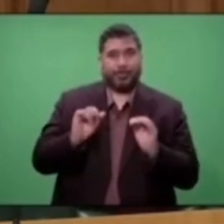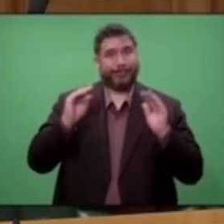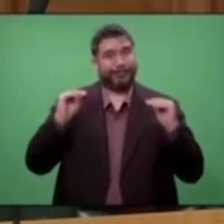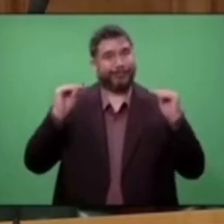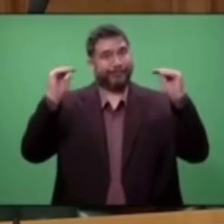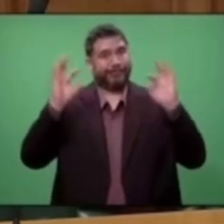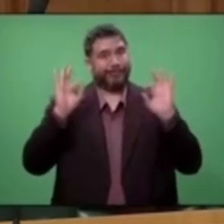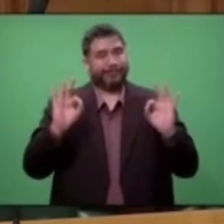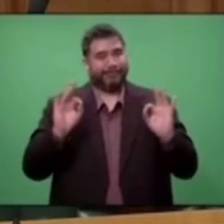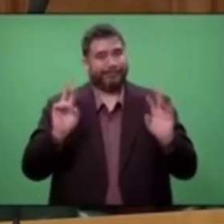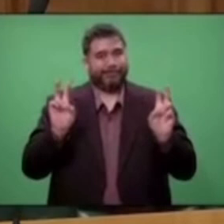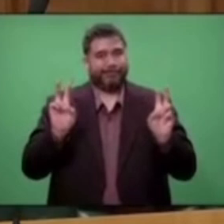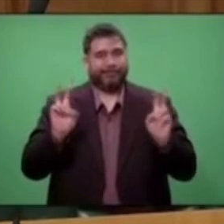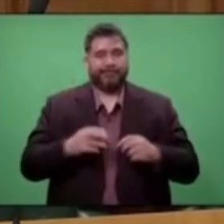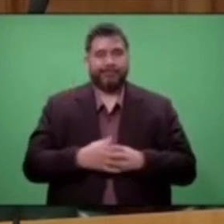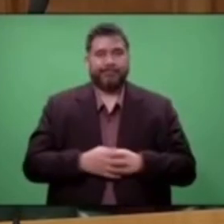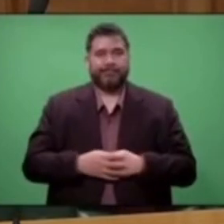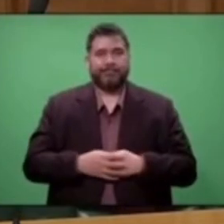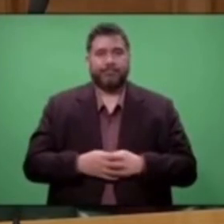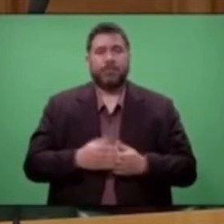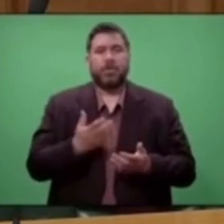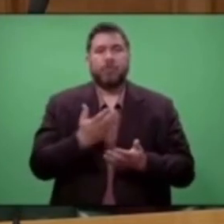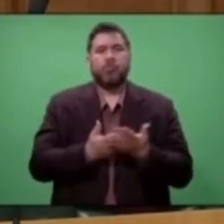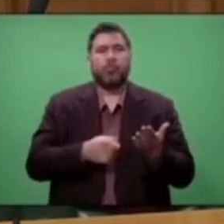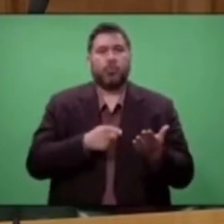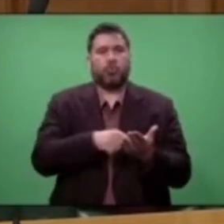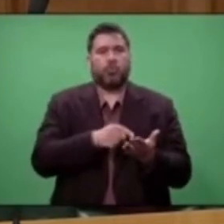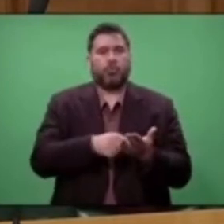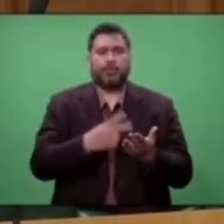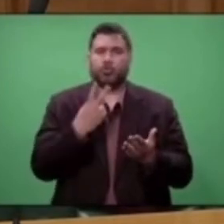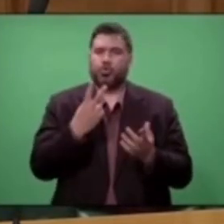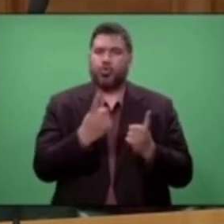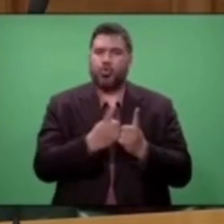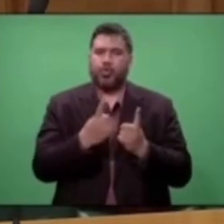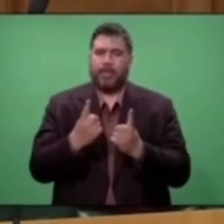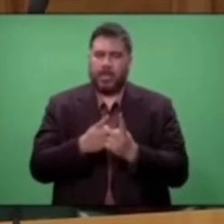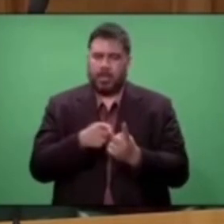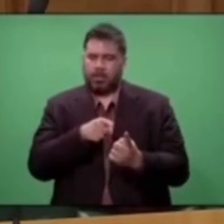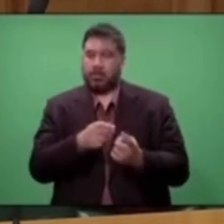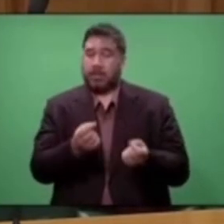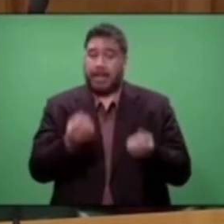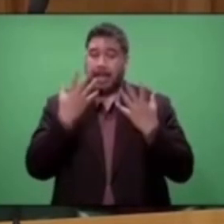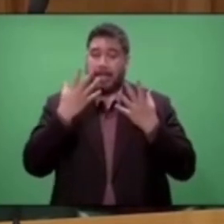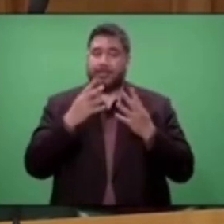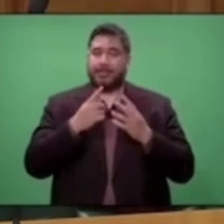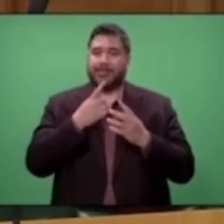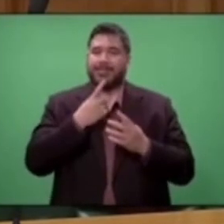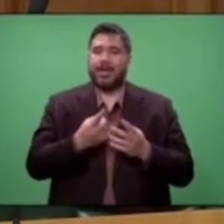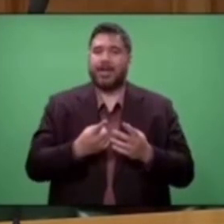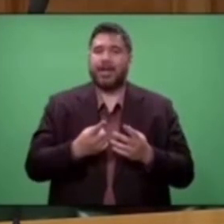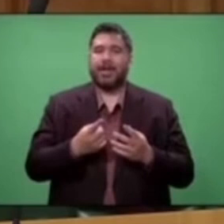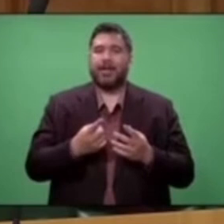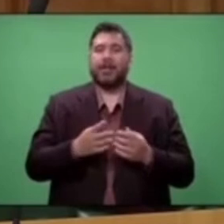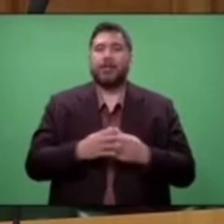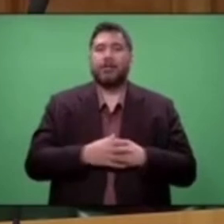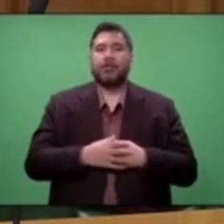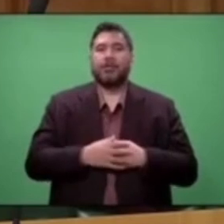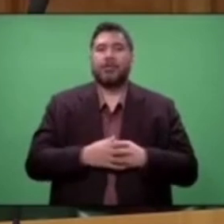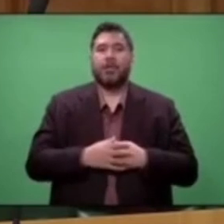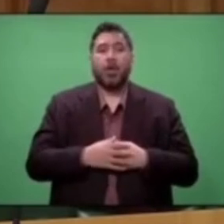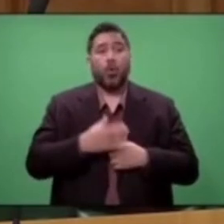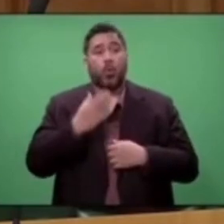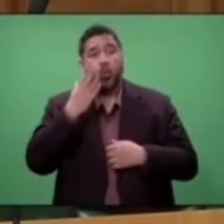The summary of the report has two very clear messages. Bad things happen to people when they are